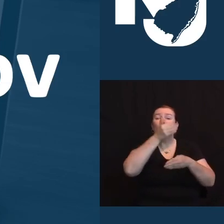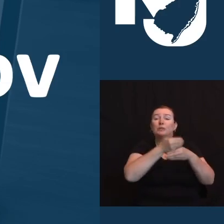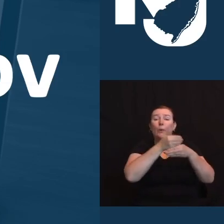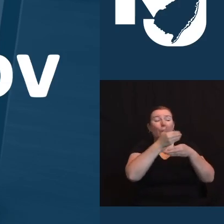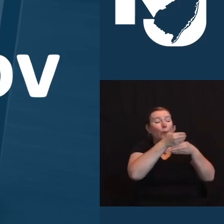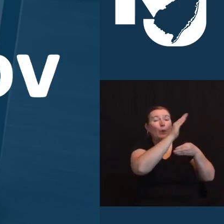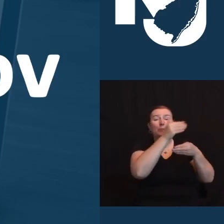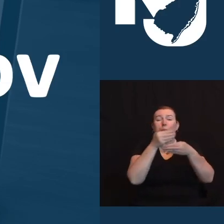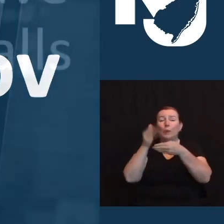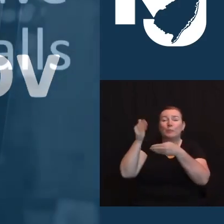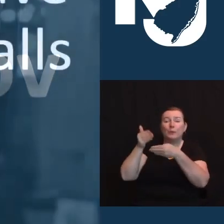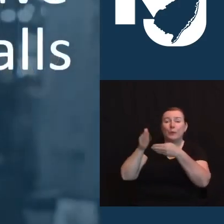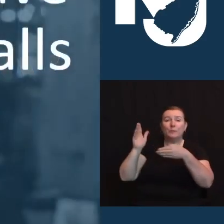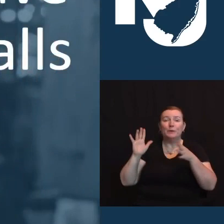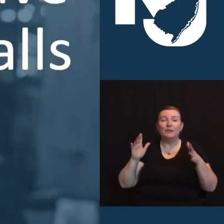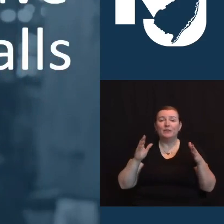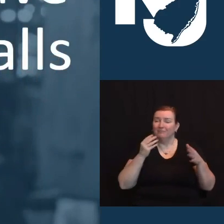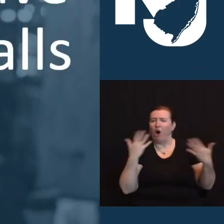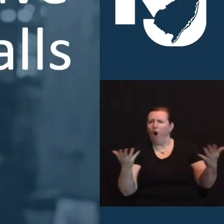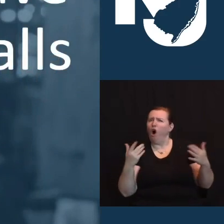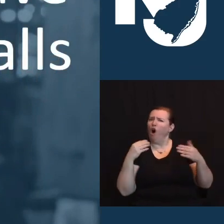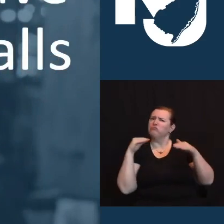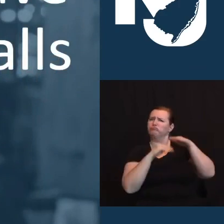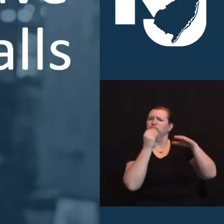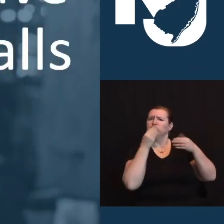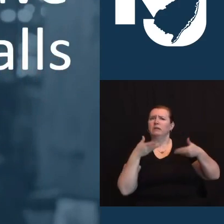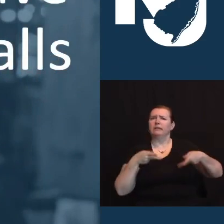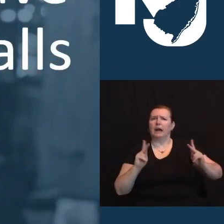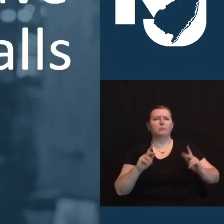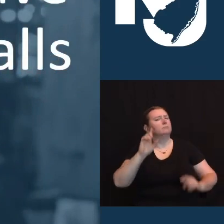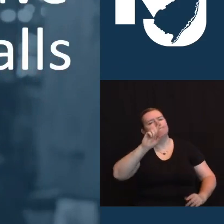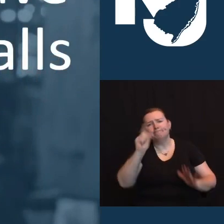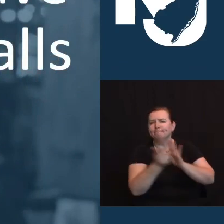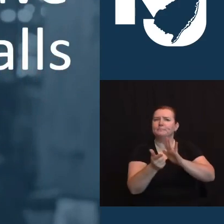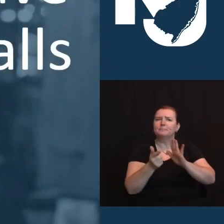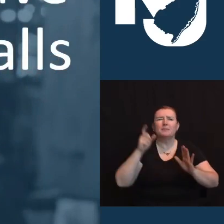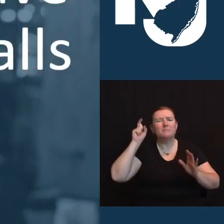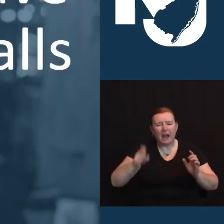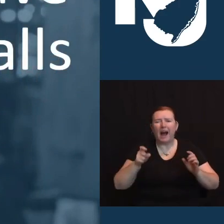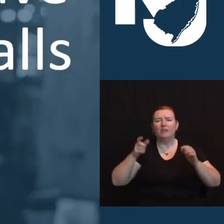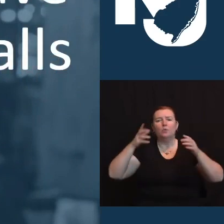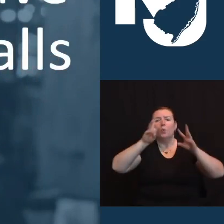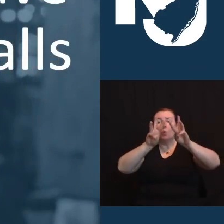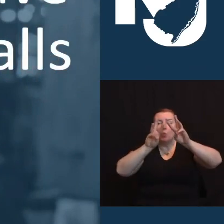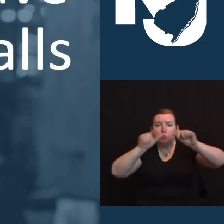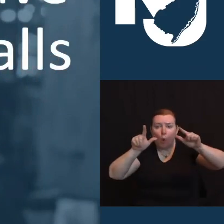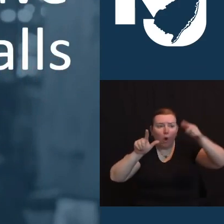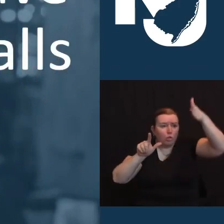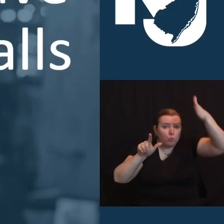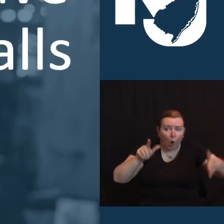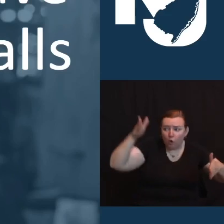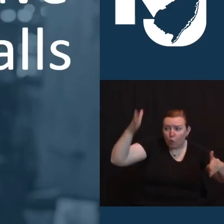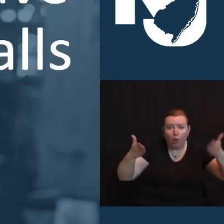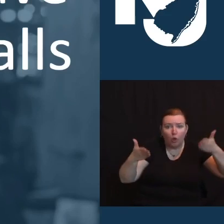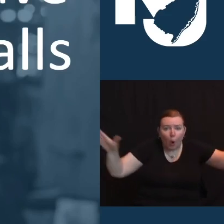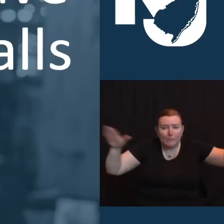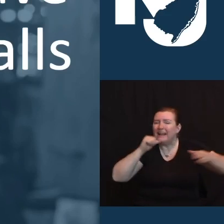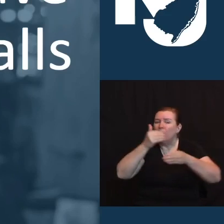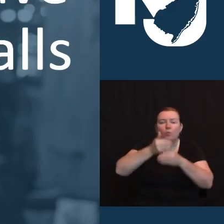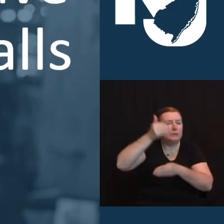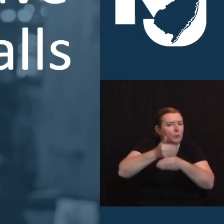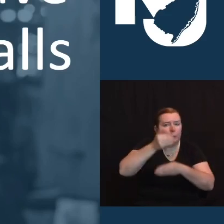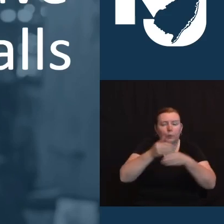is not allowed. Unless your restaurant has open sides that amount to at least 2 of your 4 outer walls, you cannot seat and